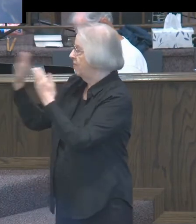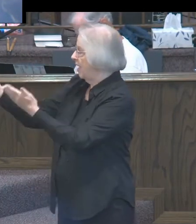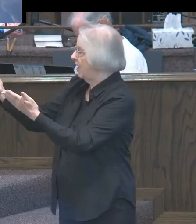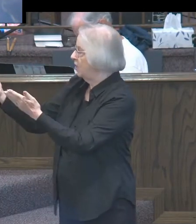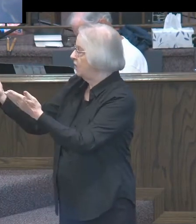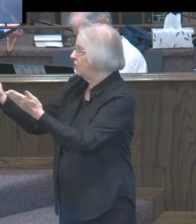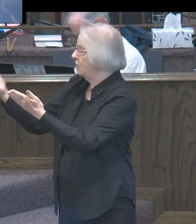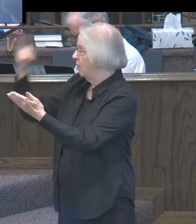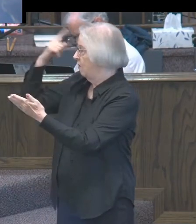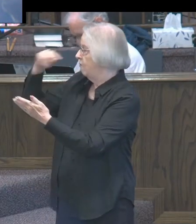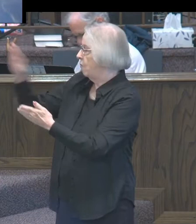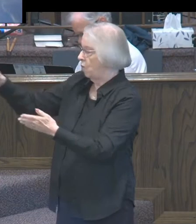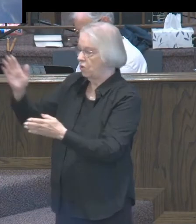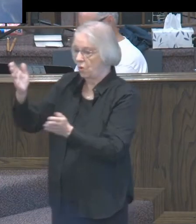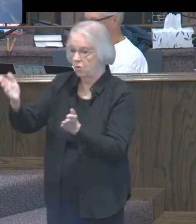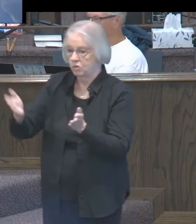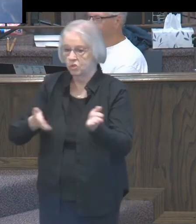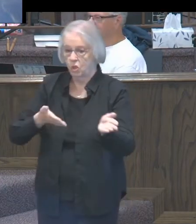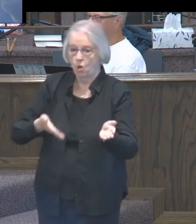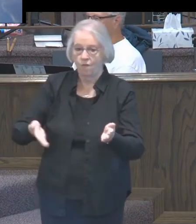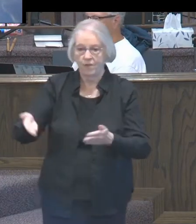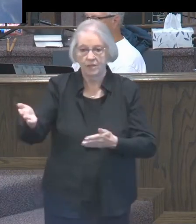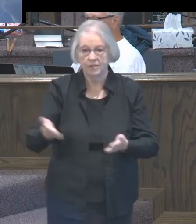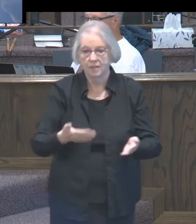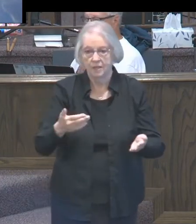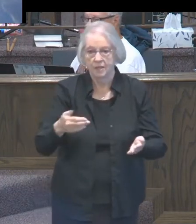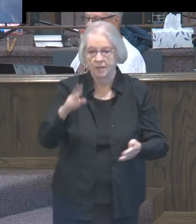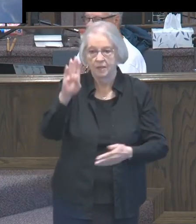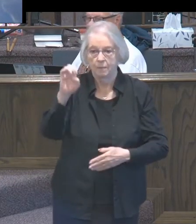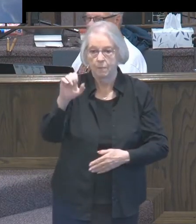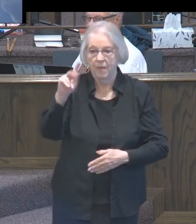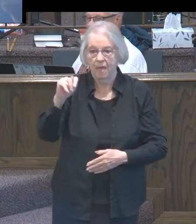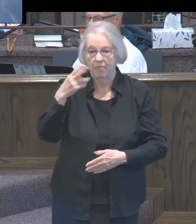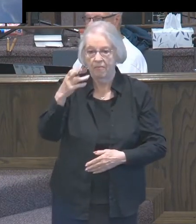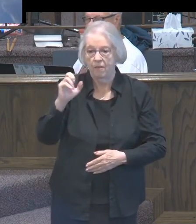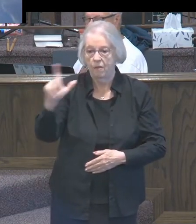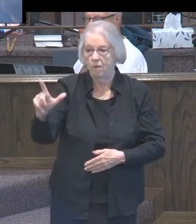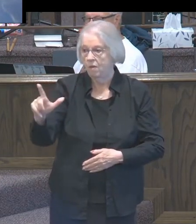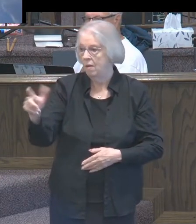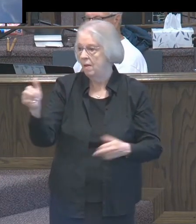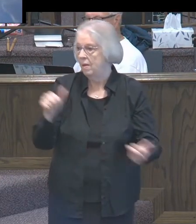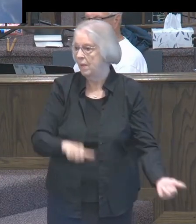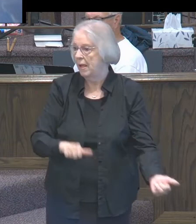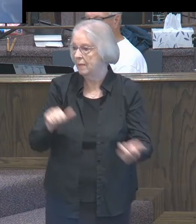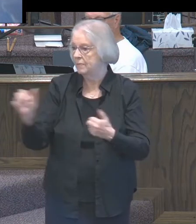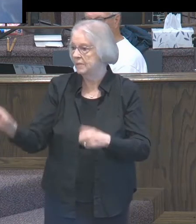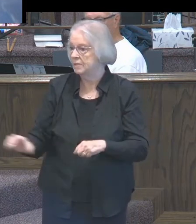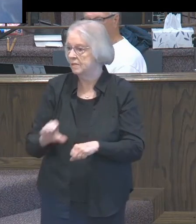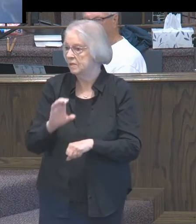never seeking anything other than a chance to serve. Okay? That's my thank you to